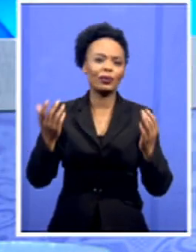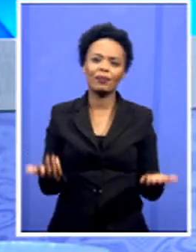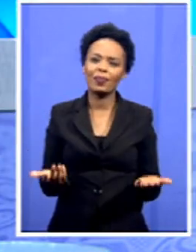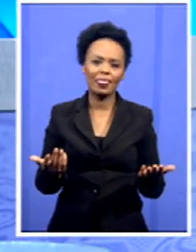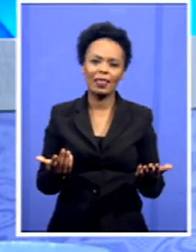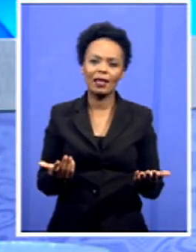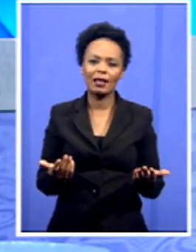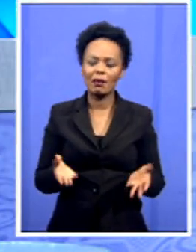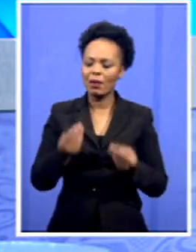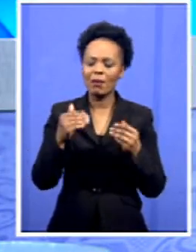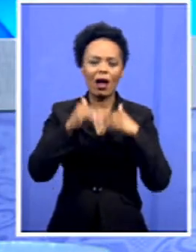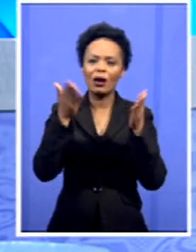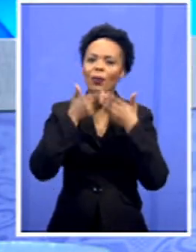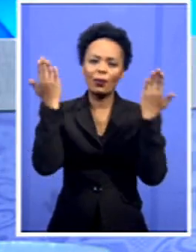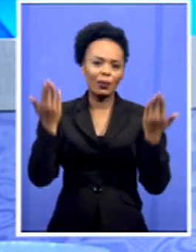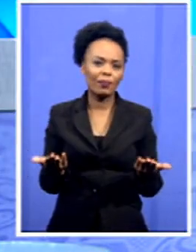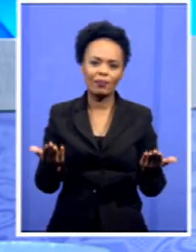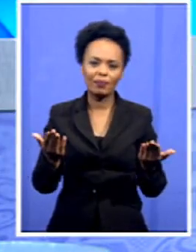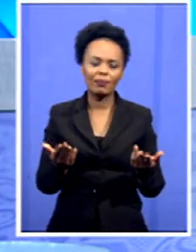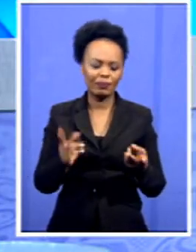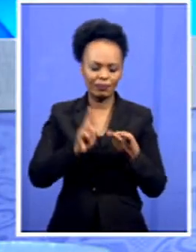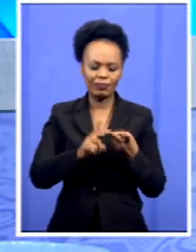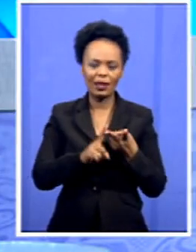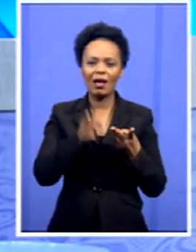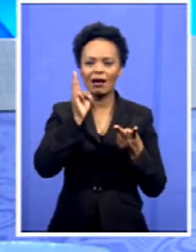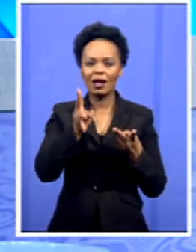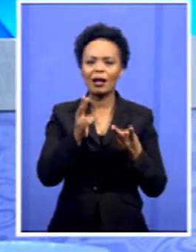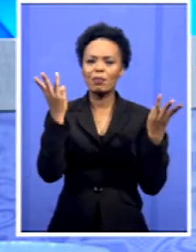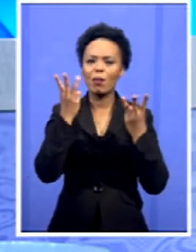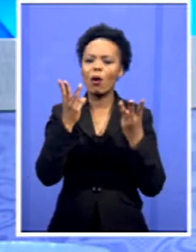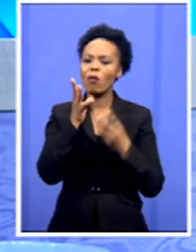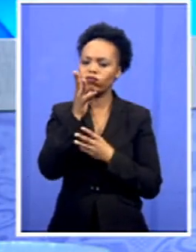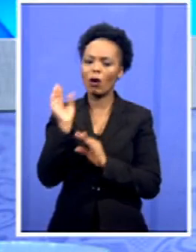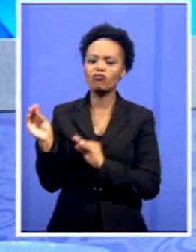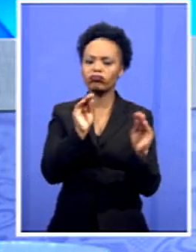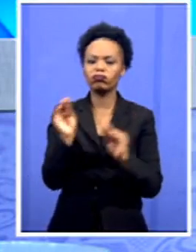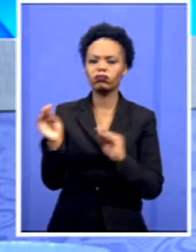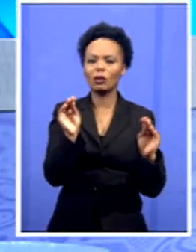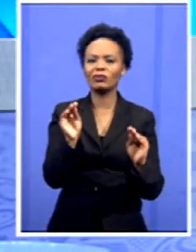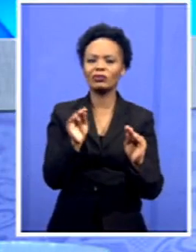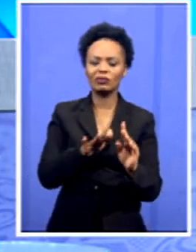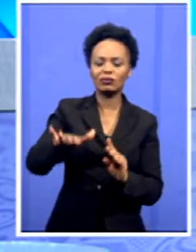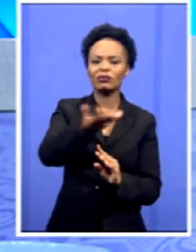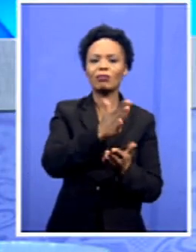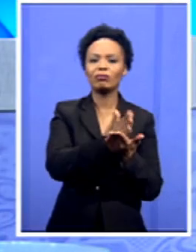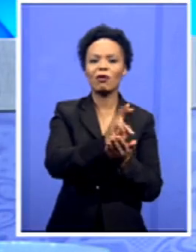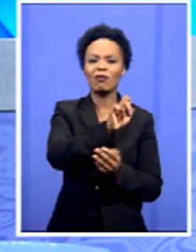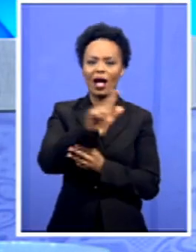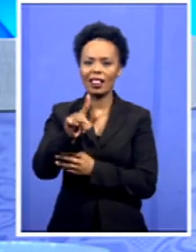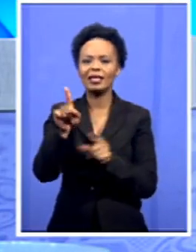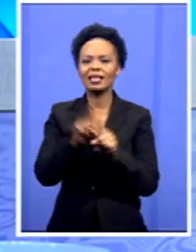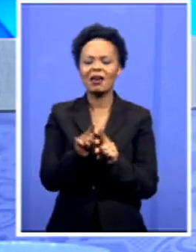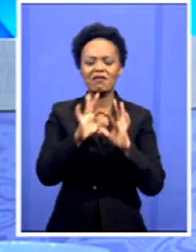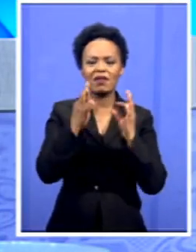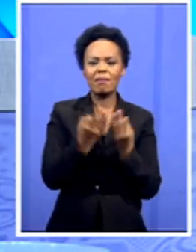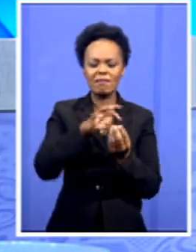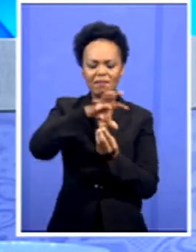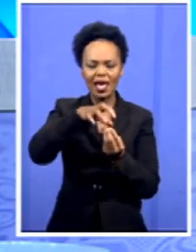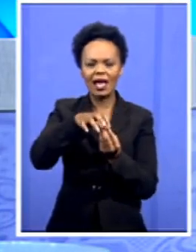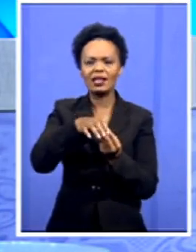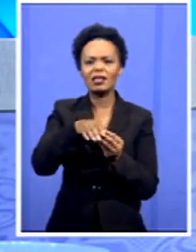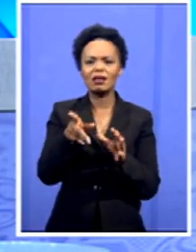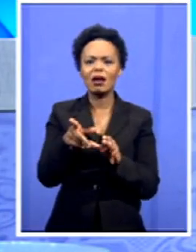of course, there is a component of the population growth. So people's families expand. Where are they supposed